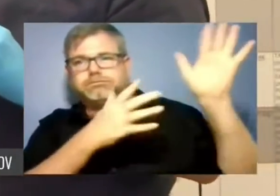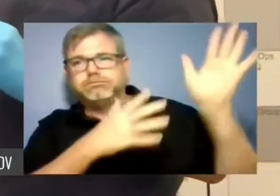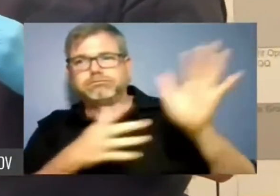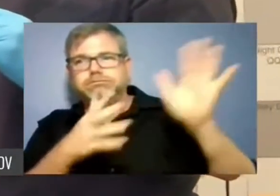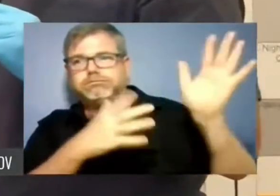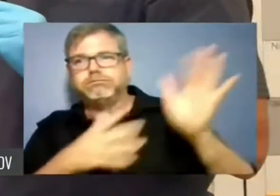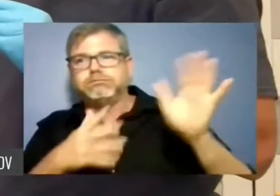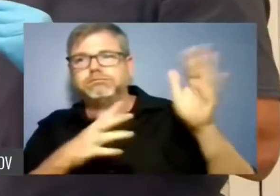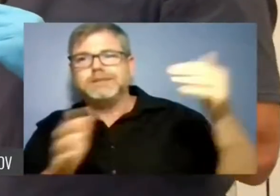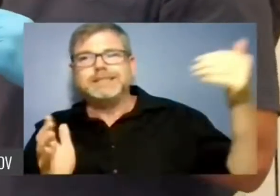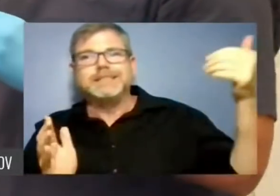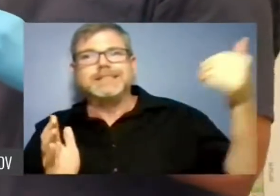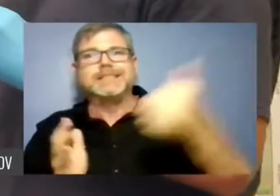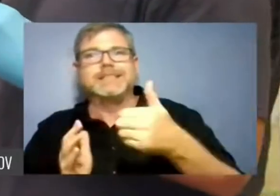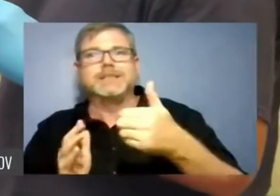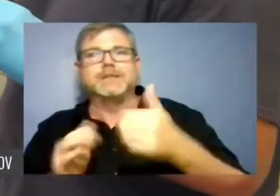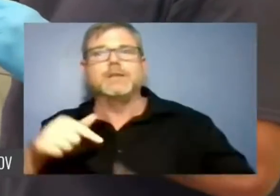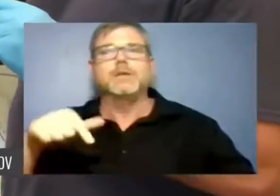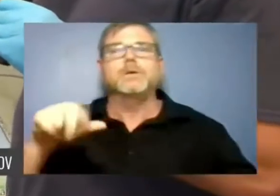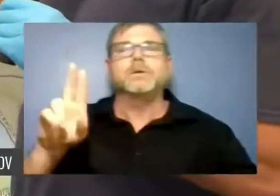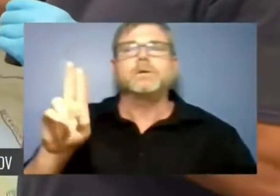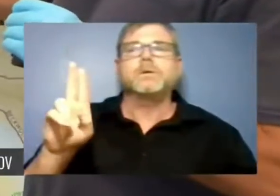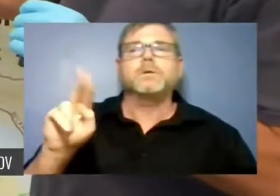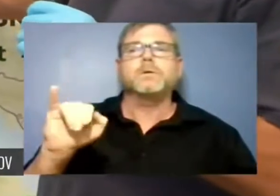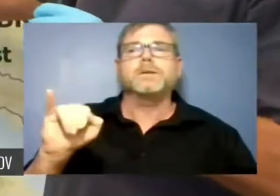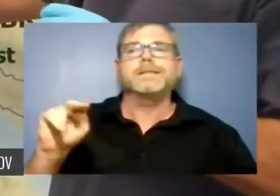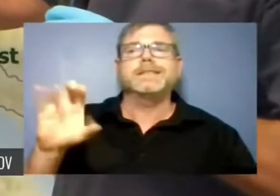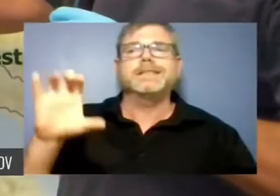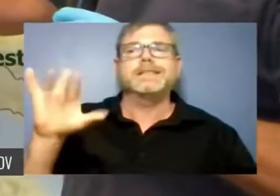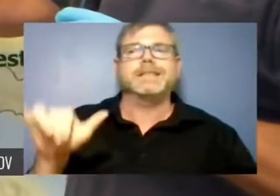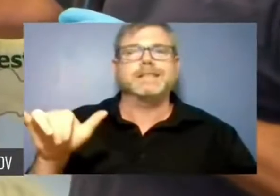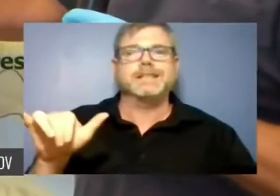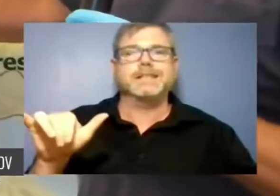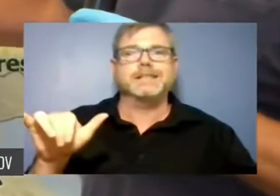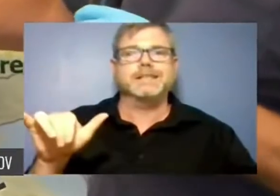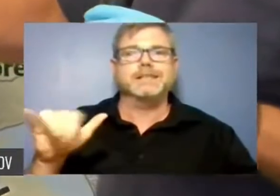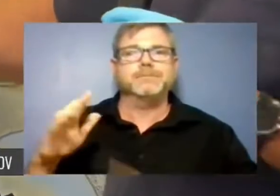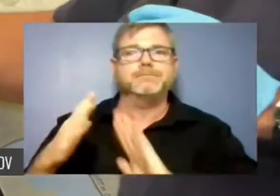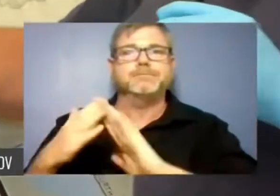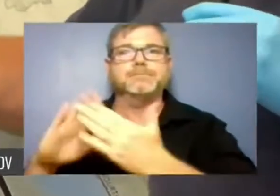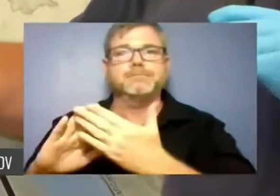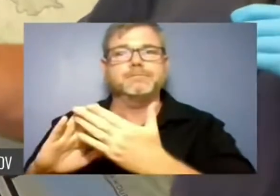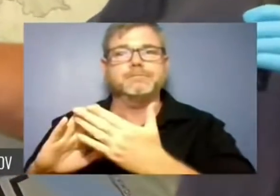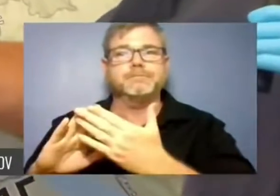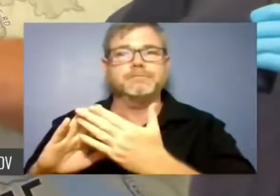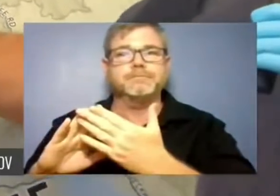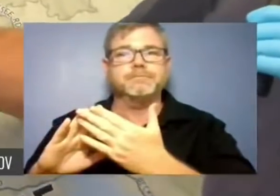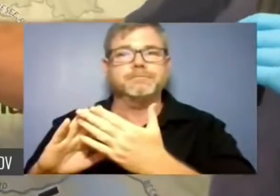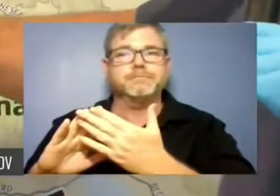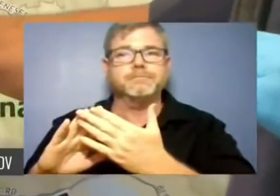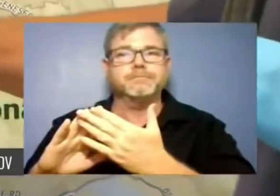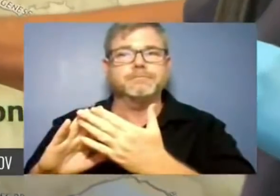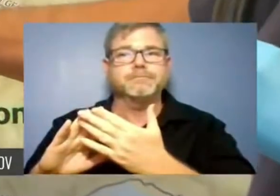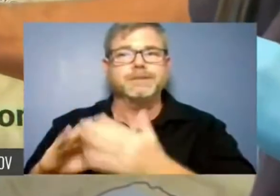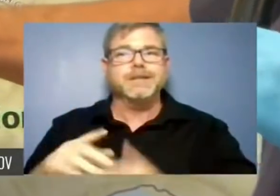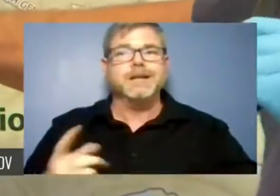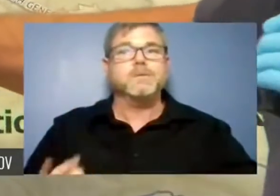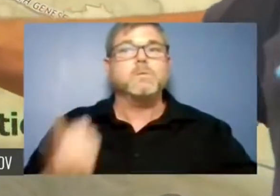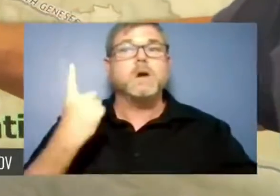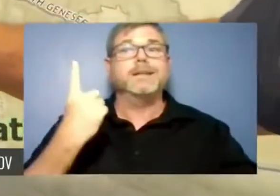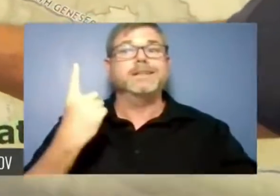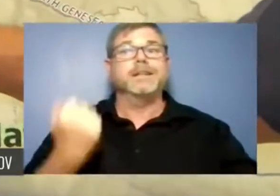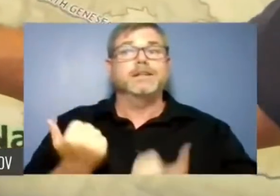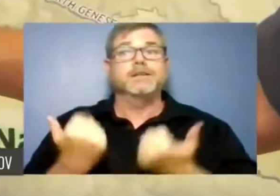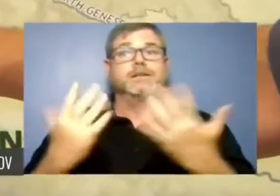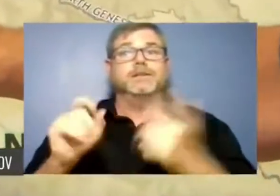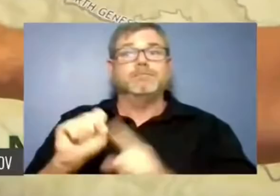2.5 miles away from the main fire that was on the actual south side of the valley. It was located about 2/3 of the way up, and it's grown